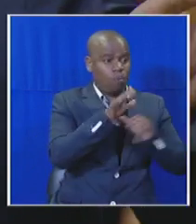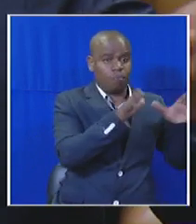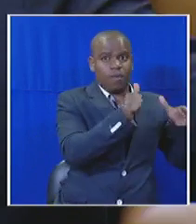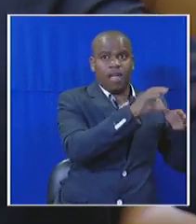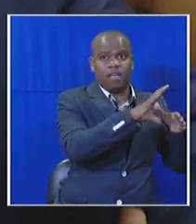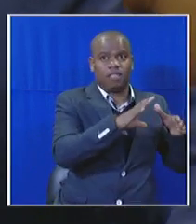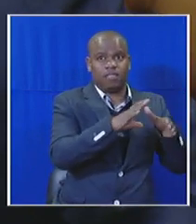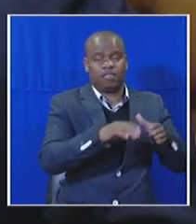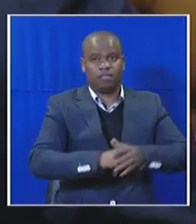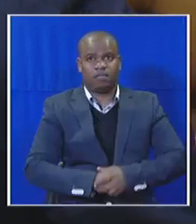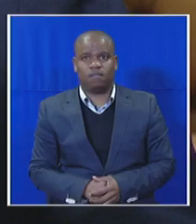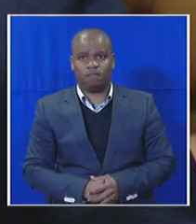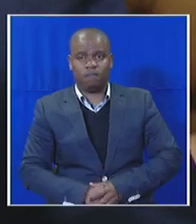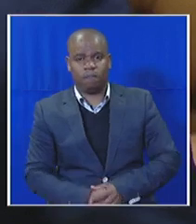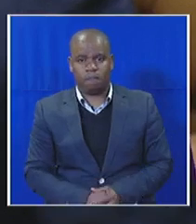came first?